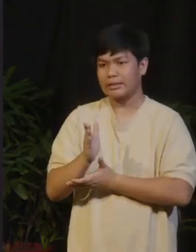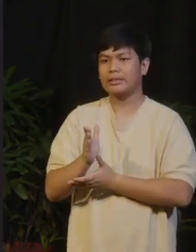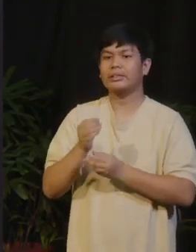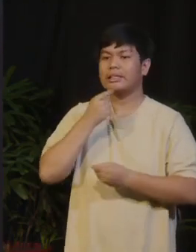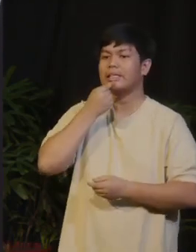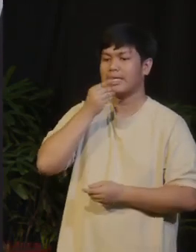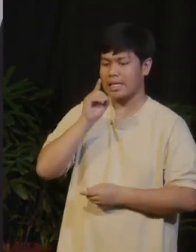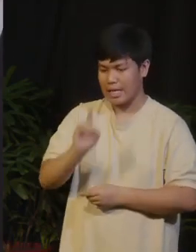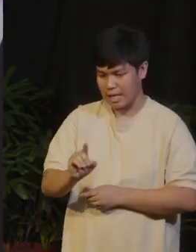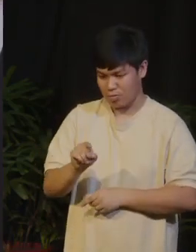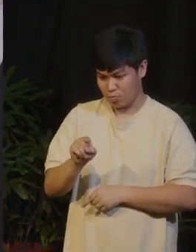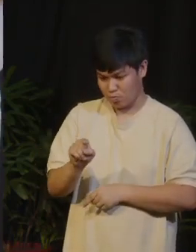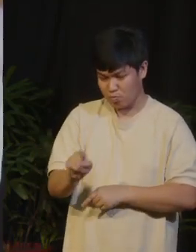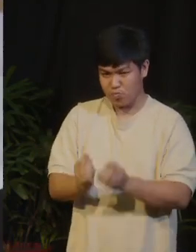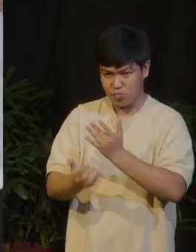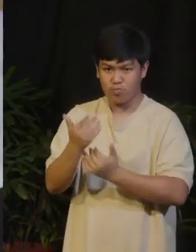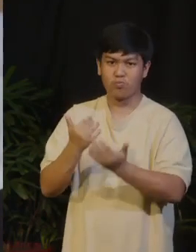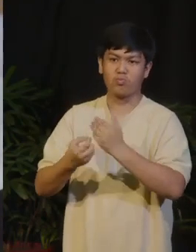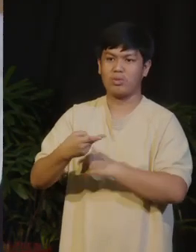yan. Sa James chapter